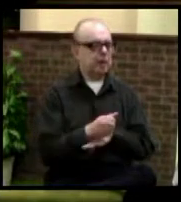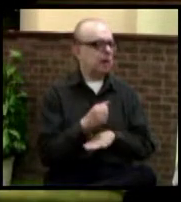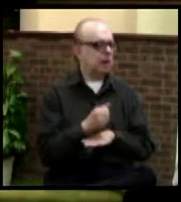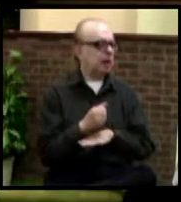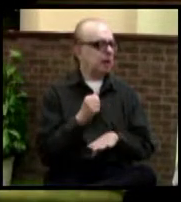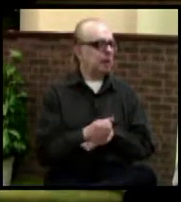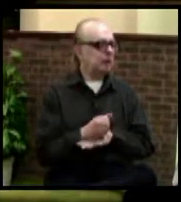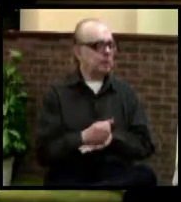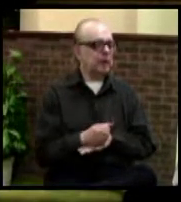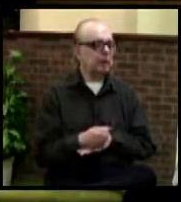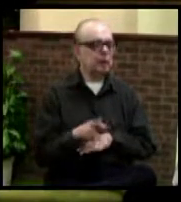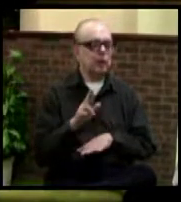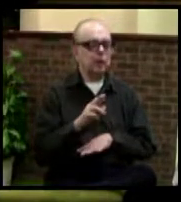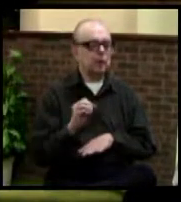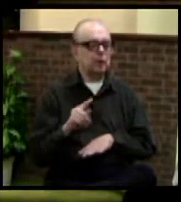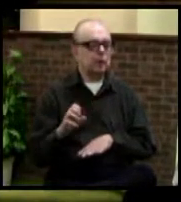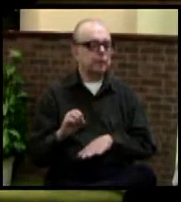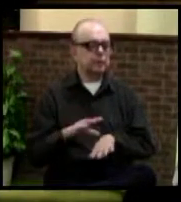rooster did it again."